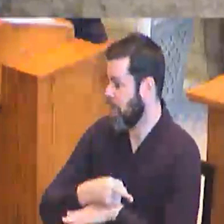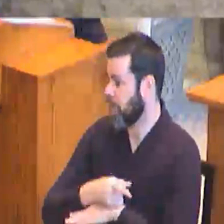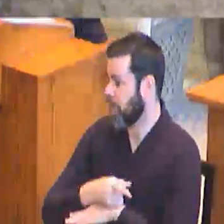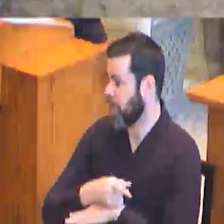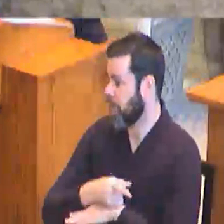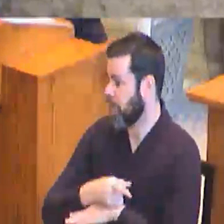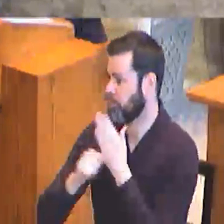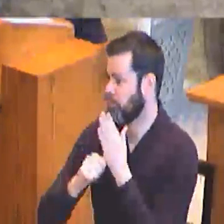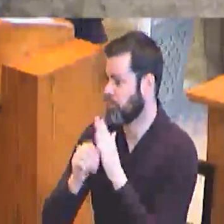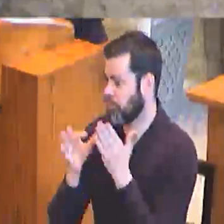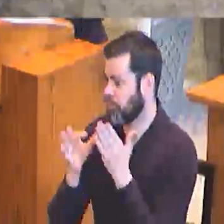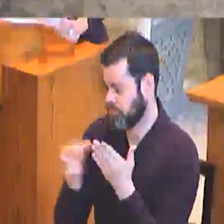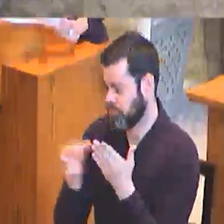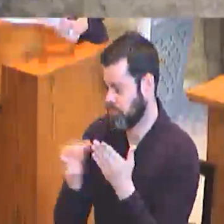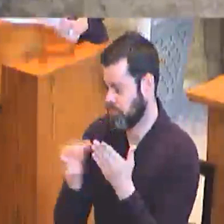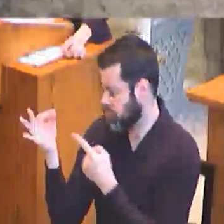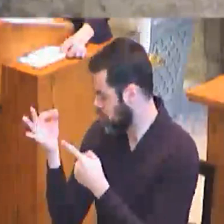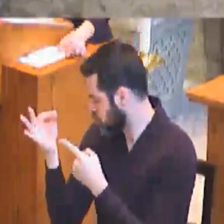attention to your insert.